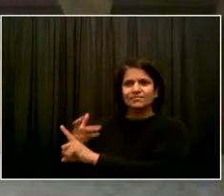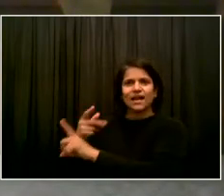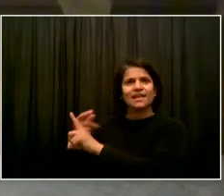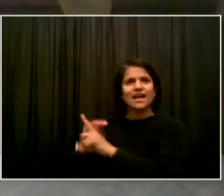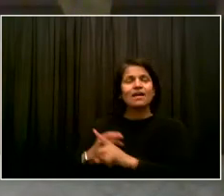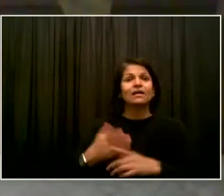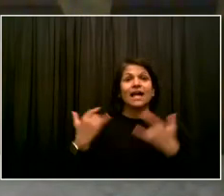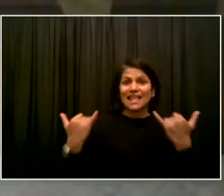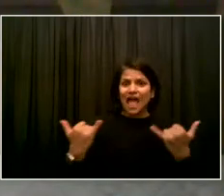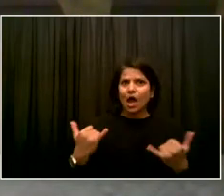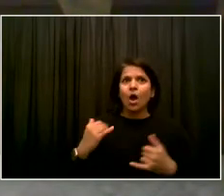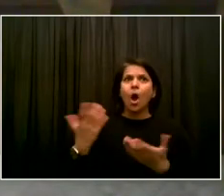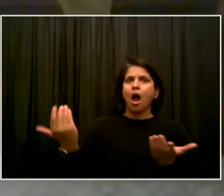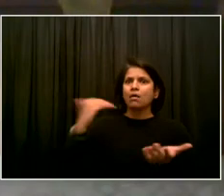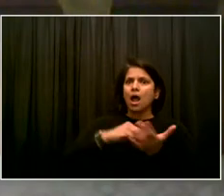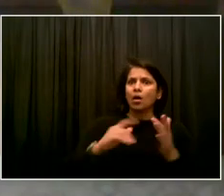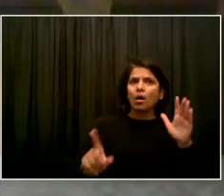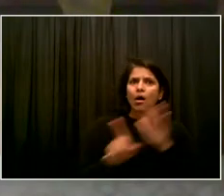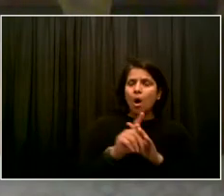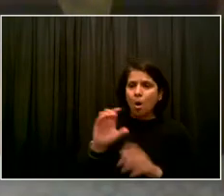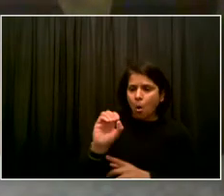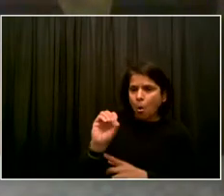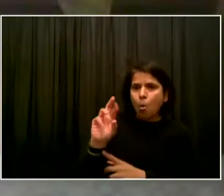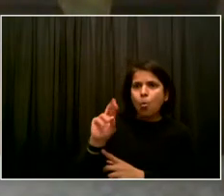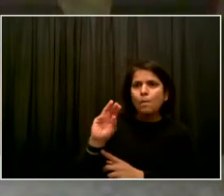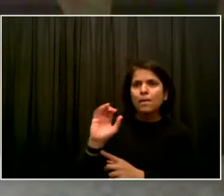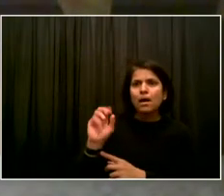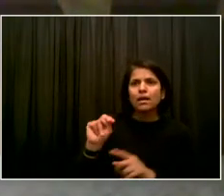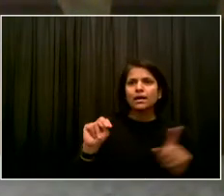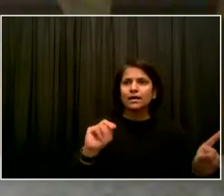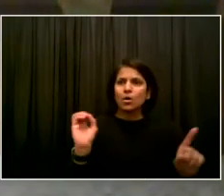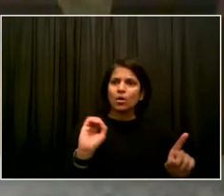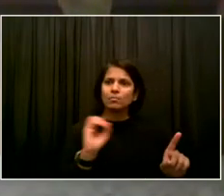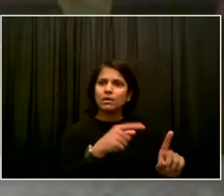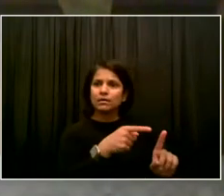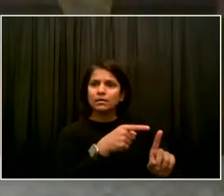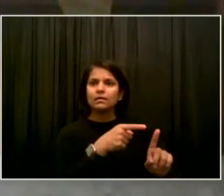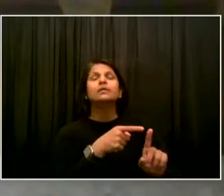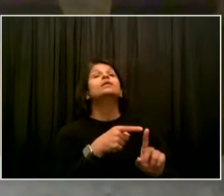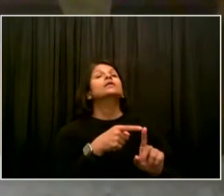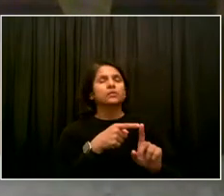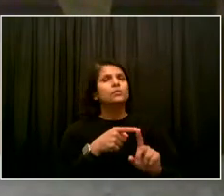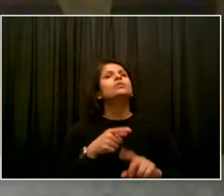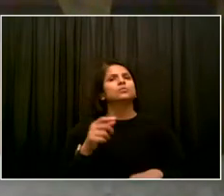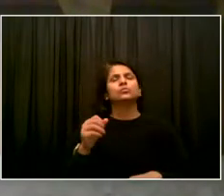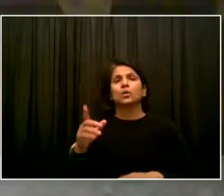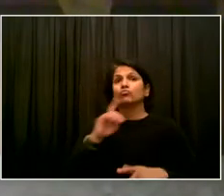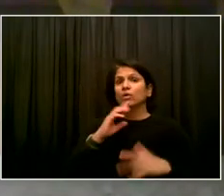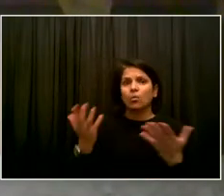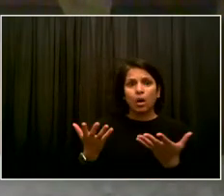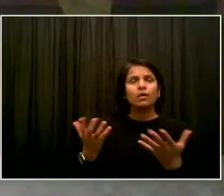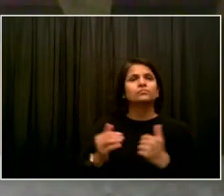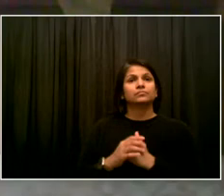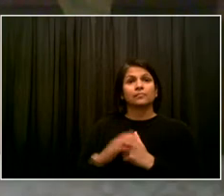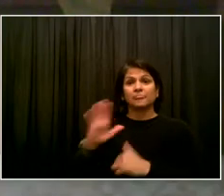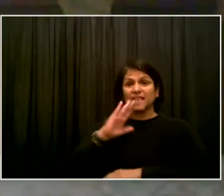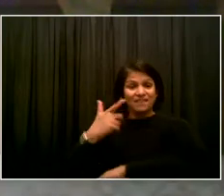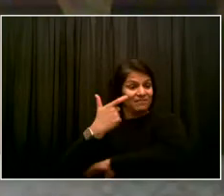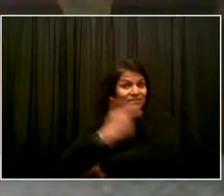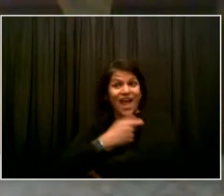COVID variant, including this variant, if you are not vaccinated. Vaccination prevents serious